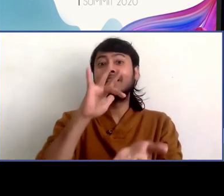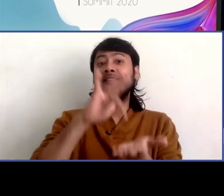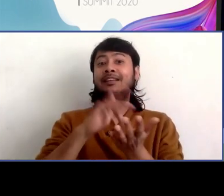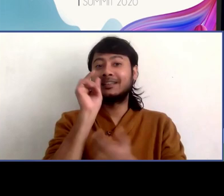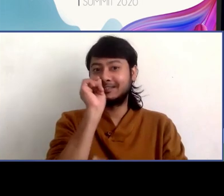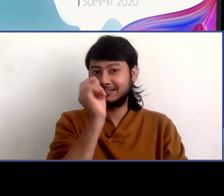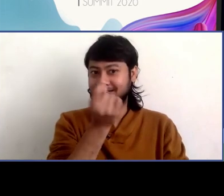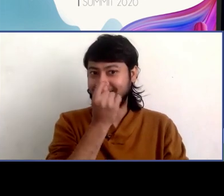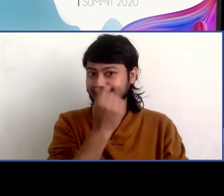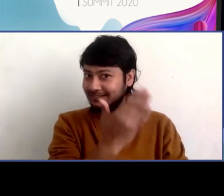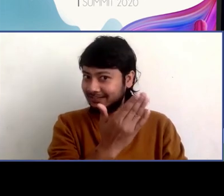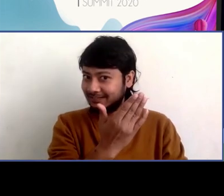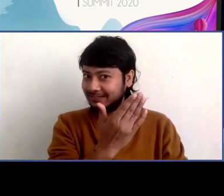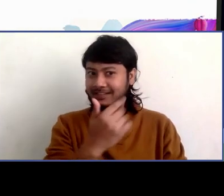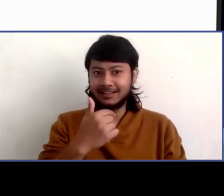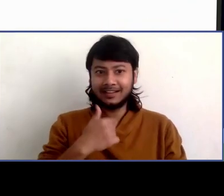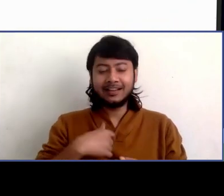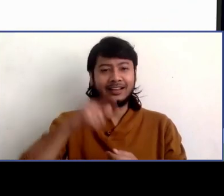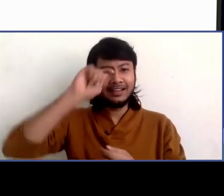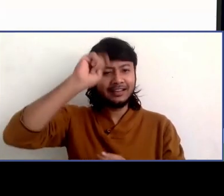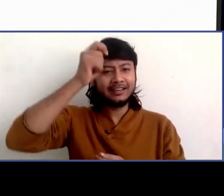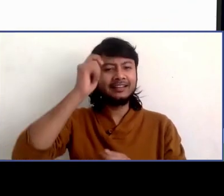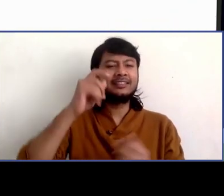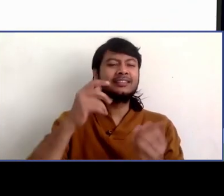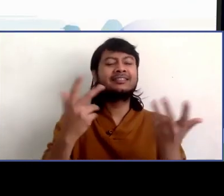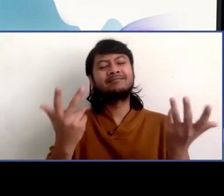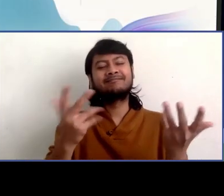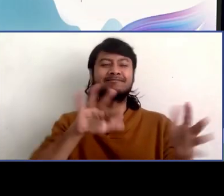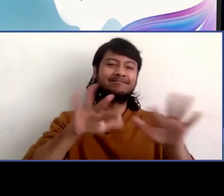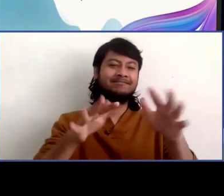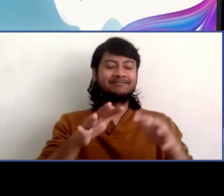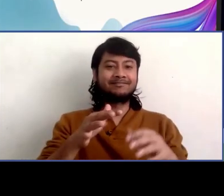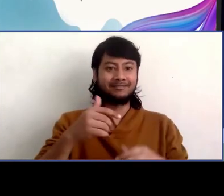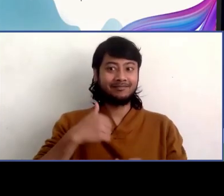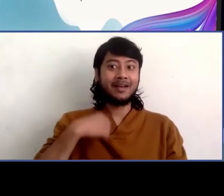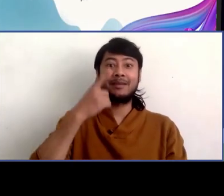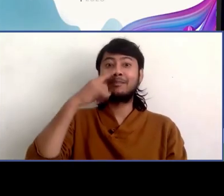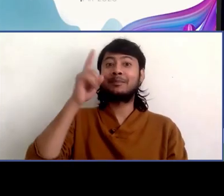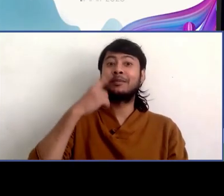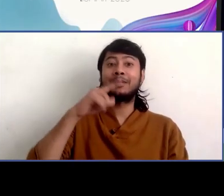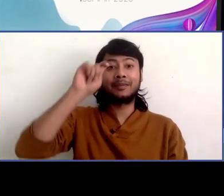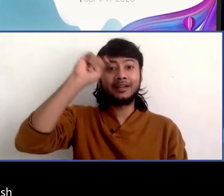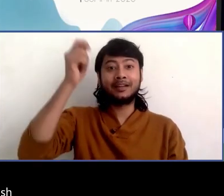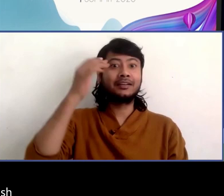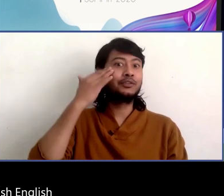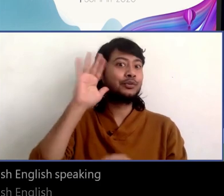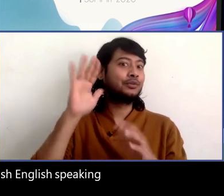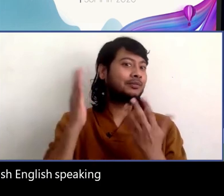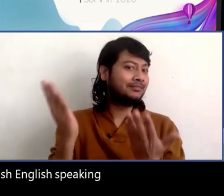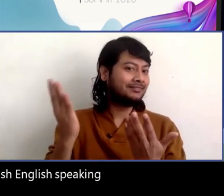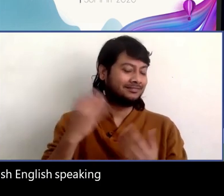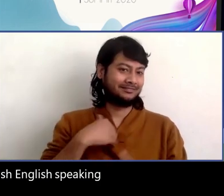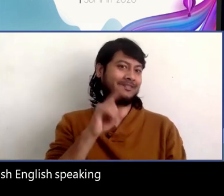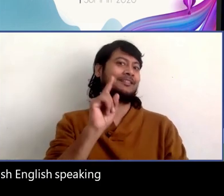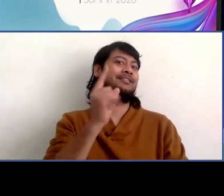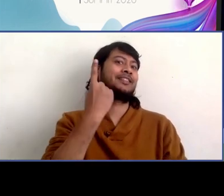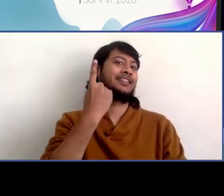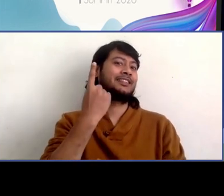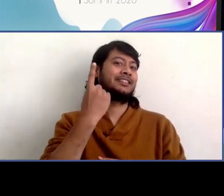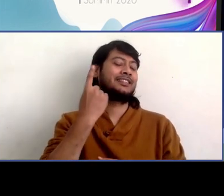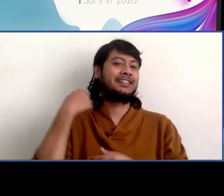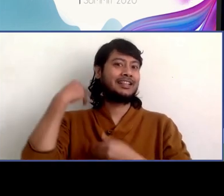I was not very fluent in English because I come from a first generation English speaking family. And I used to stammer a